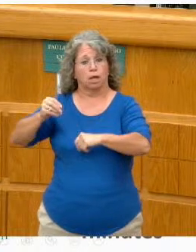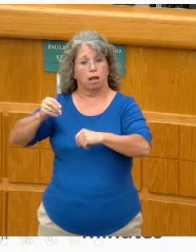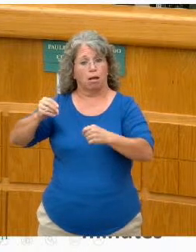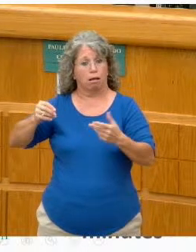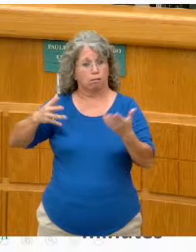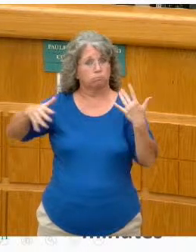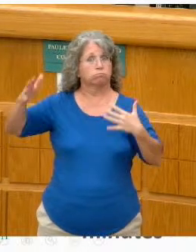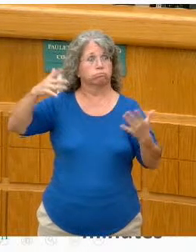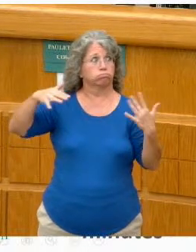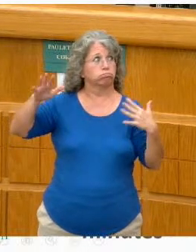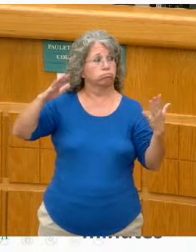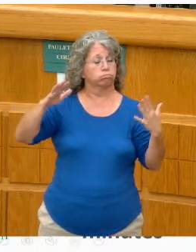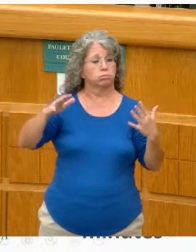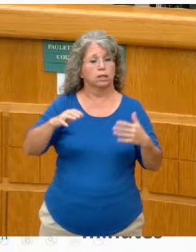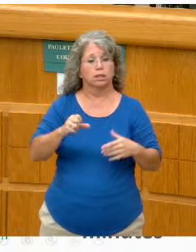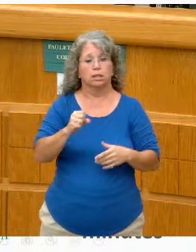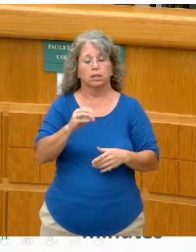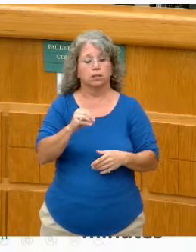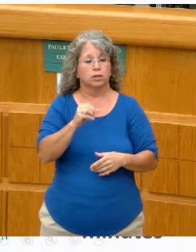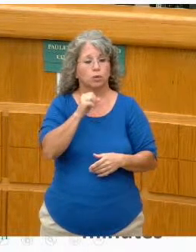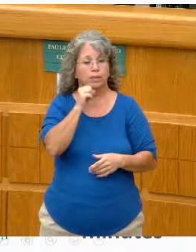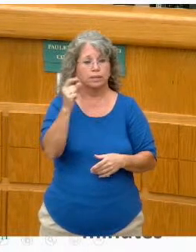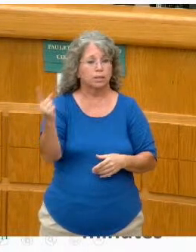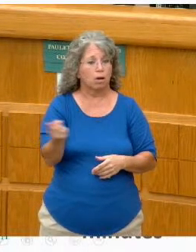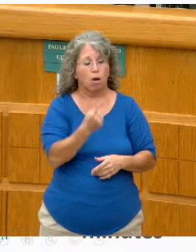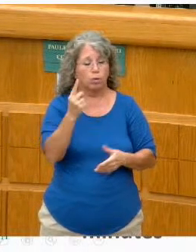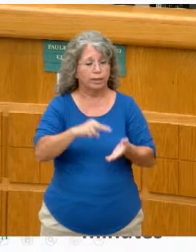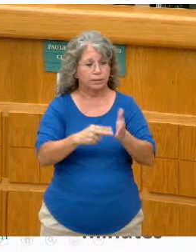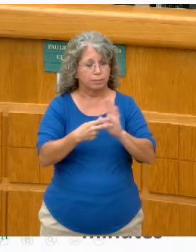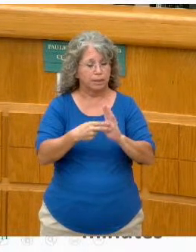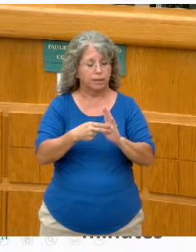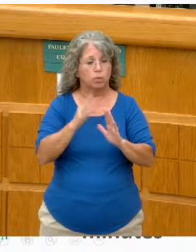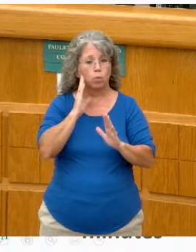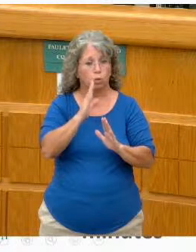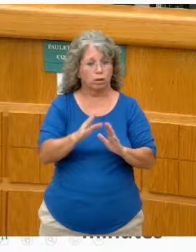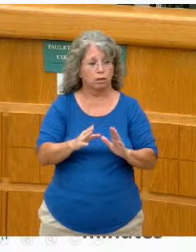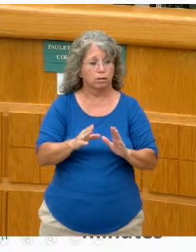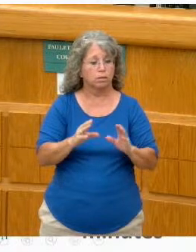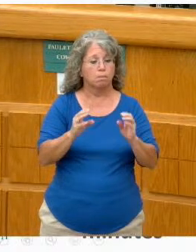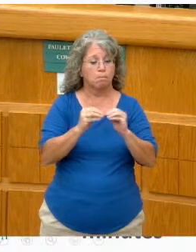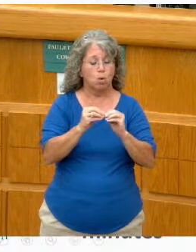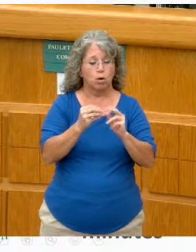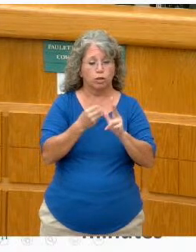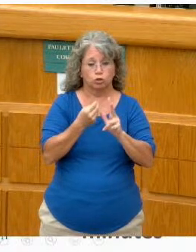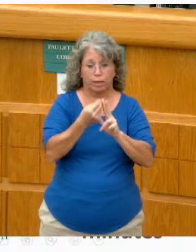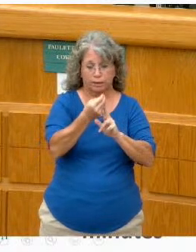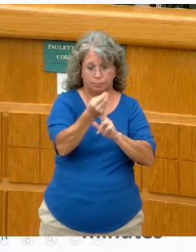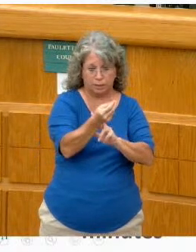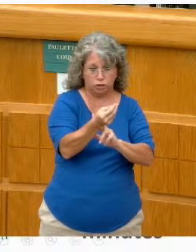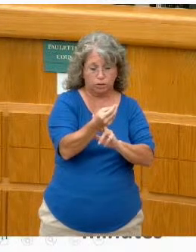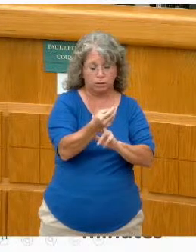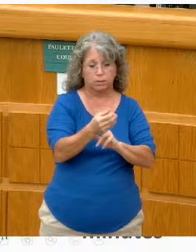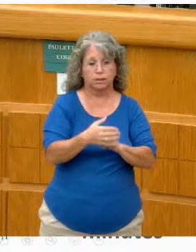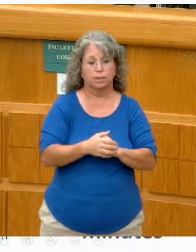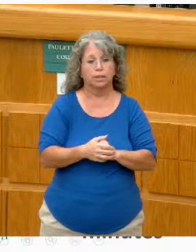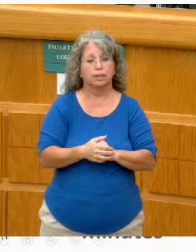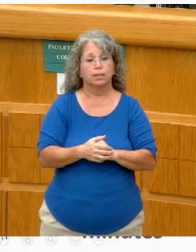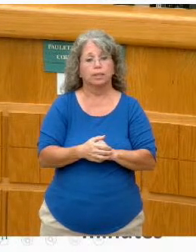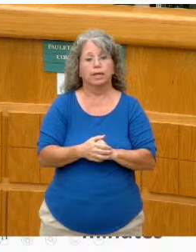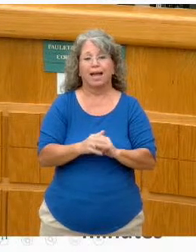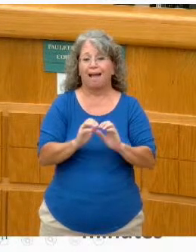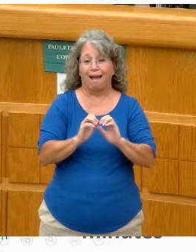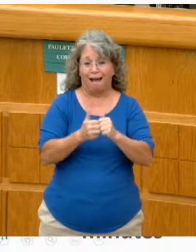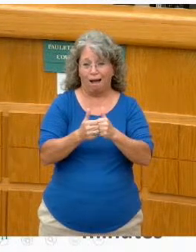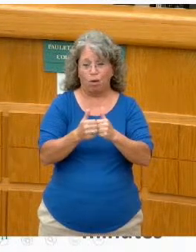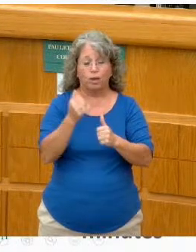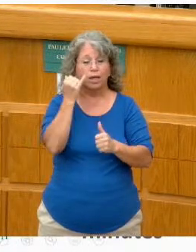translate into more transmission. And the one way that this doesn't mean more transmission is if you're doing those things,